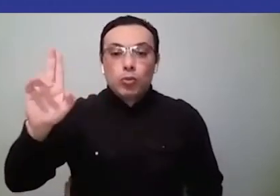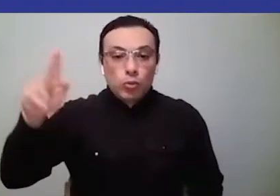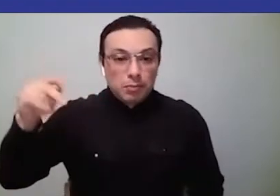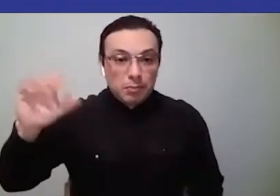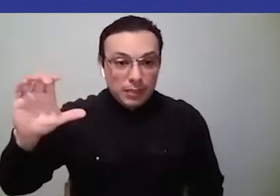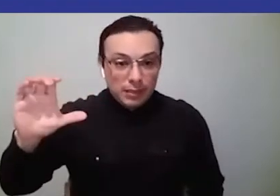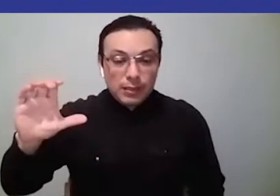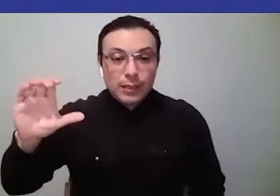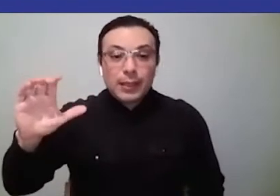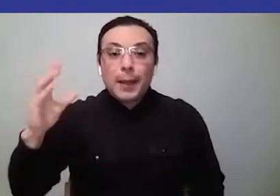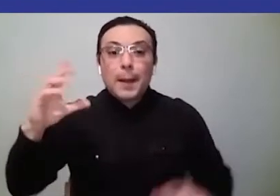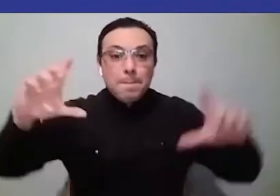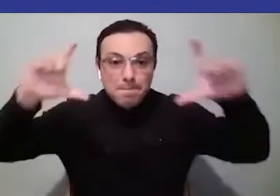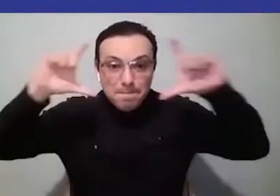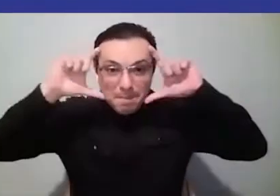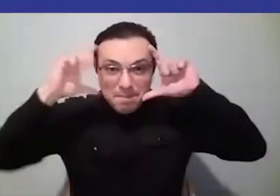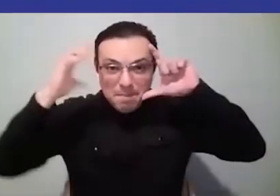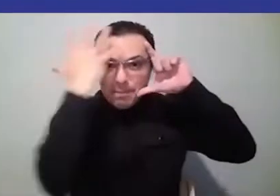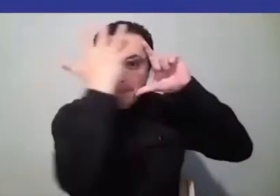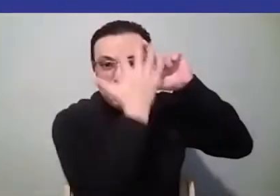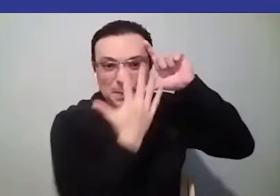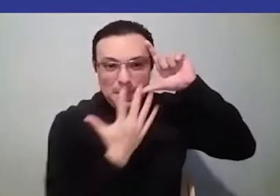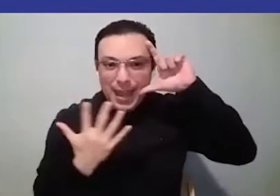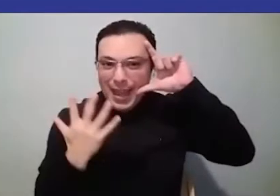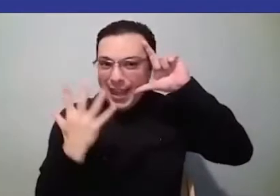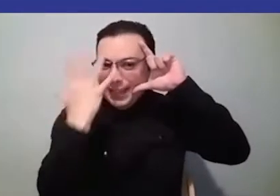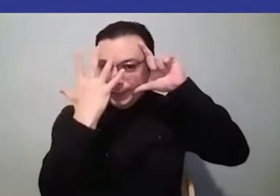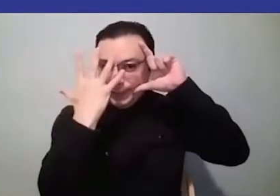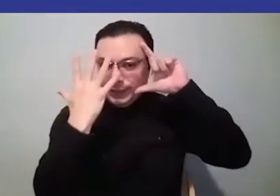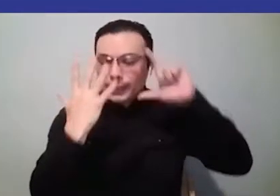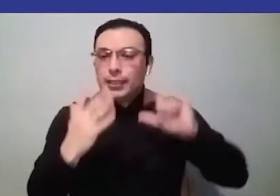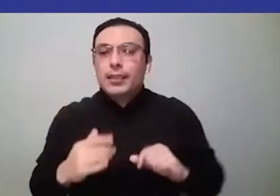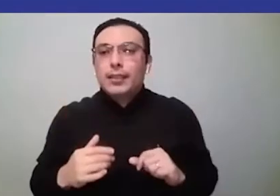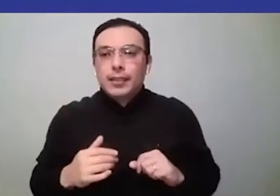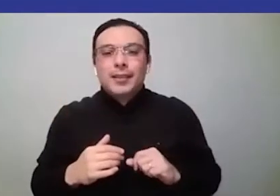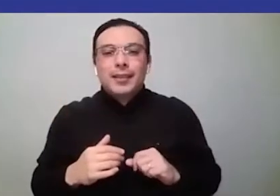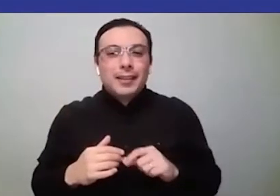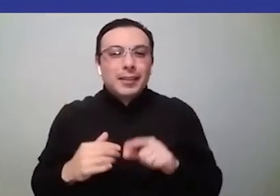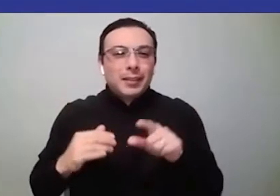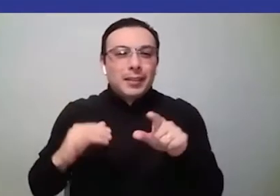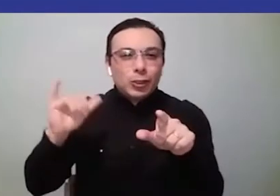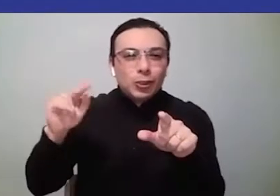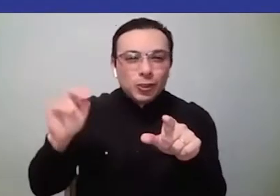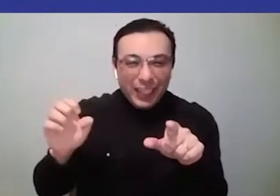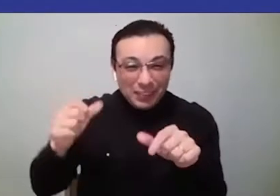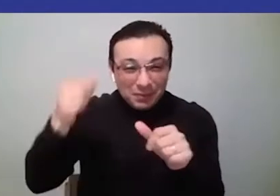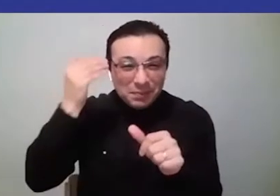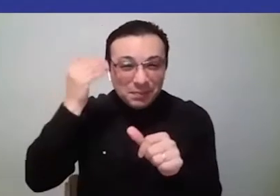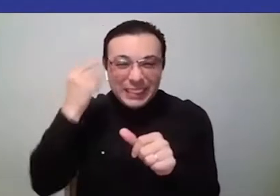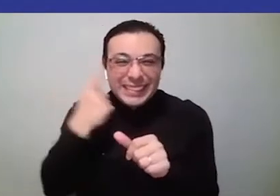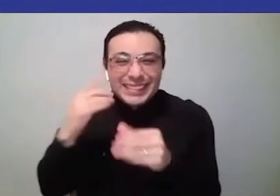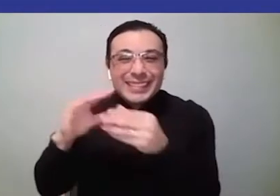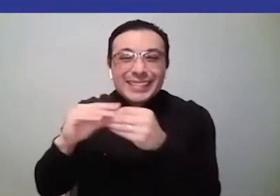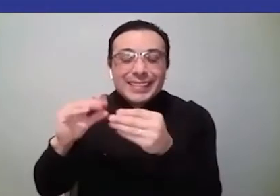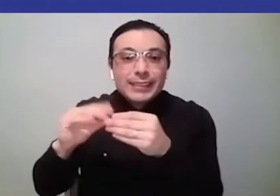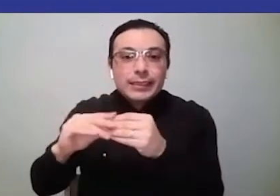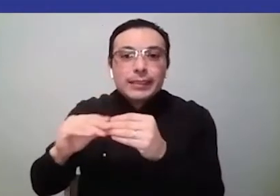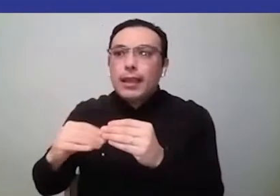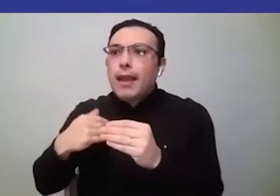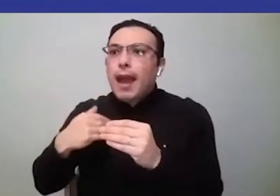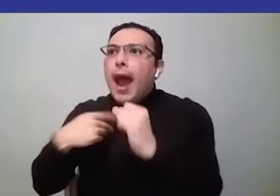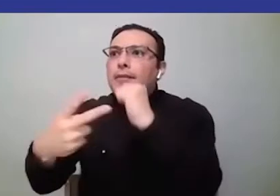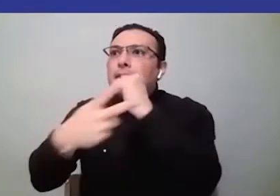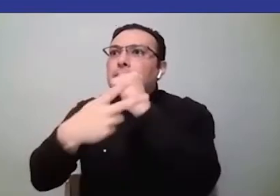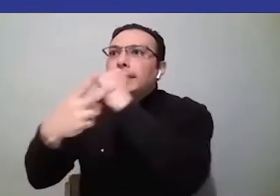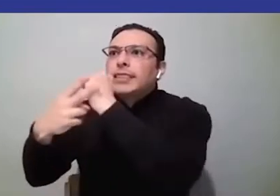think this is an exaggeration. Jane spoke of those stacks and those drawers and those cabinets, and you know, you kind of like shimmy